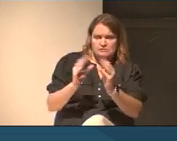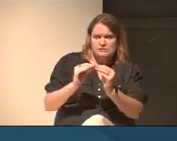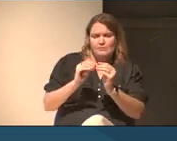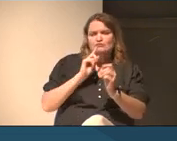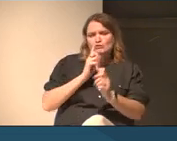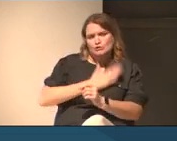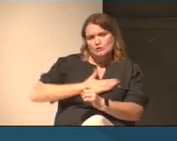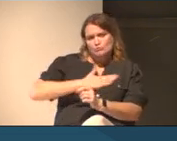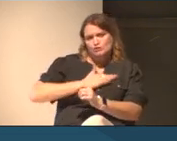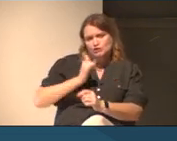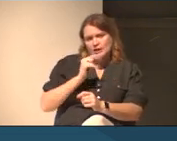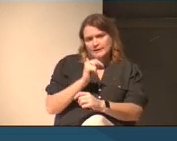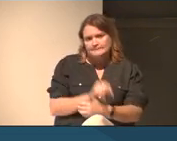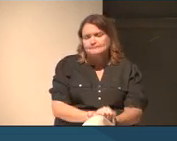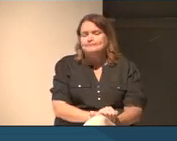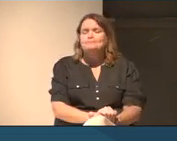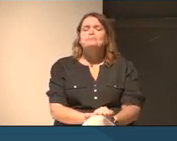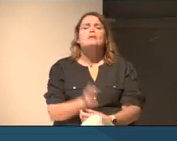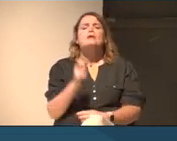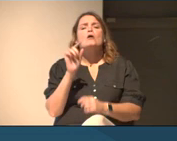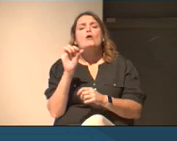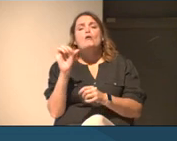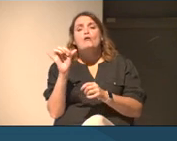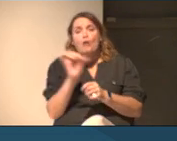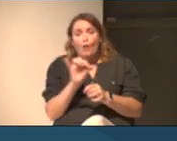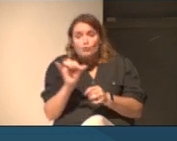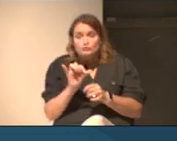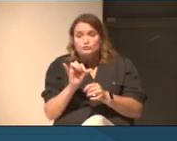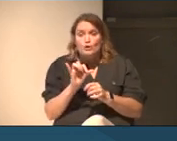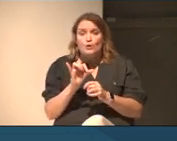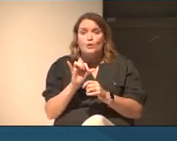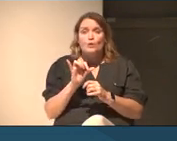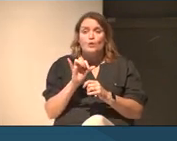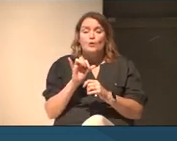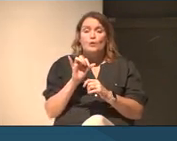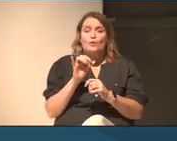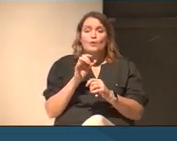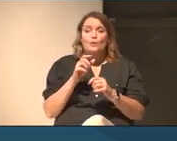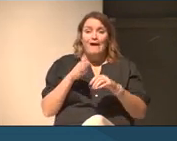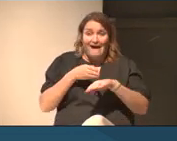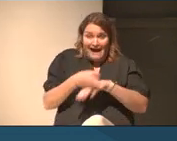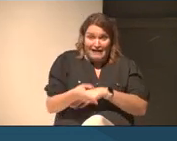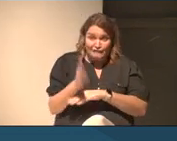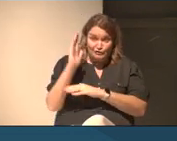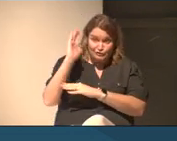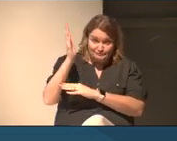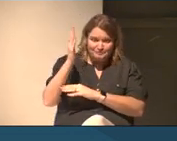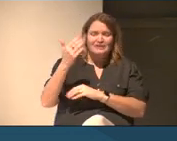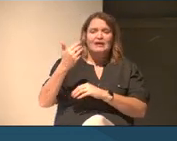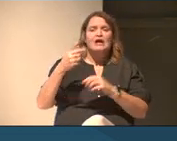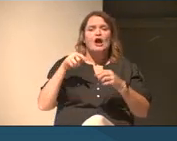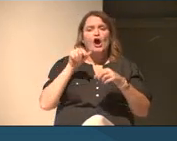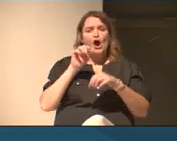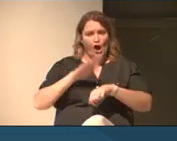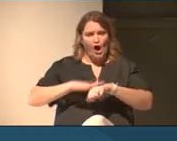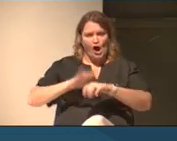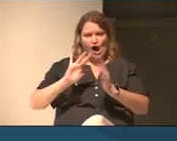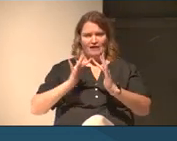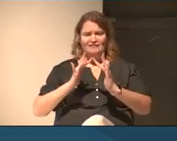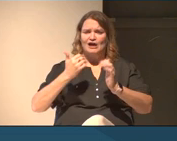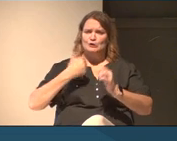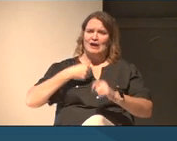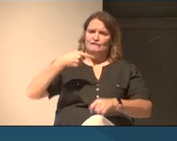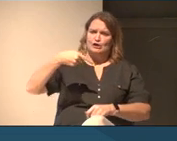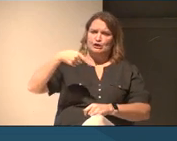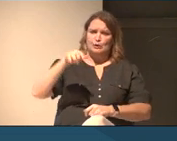appreciate that. And also to those tuned in, there's a Q&A column all the way on the right. Feel free to put in any